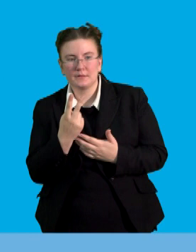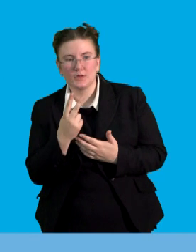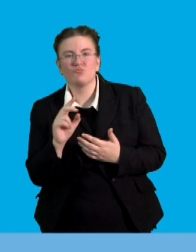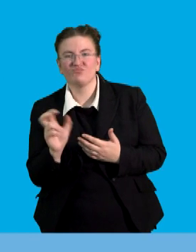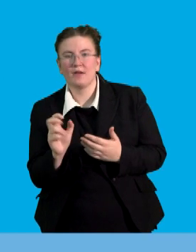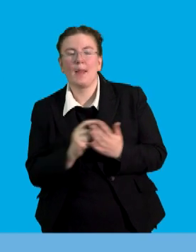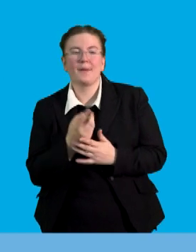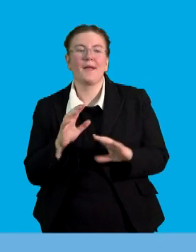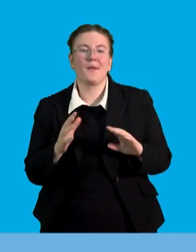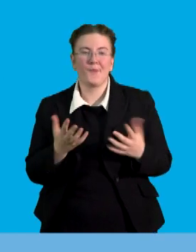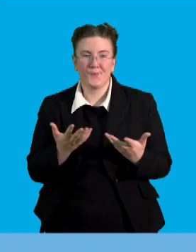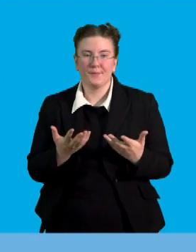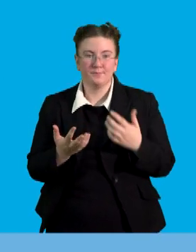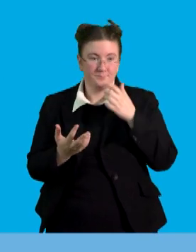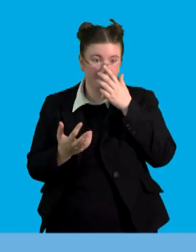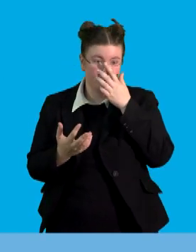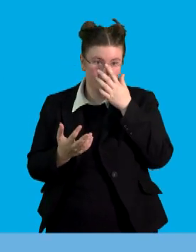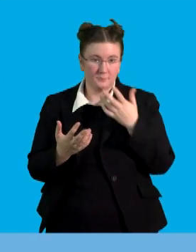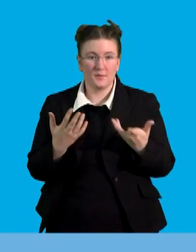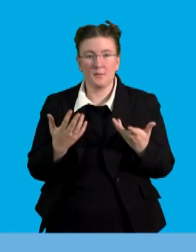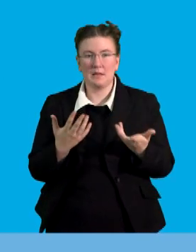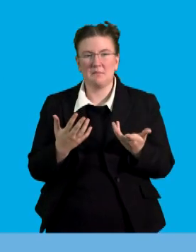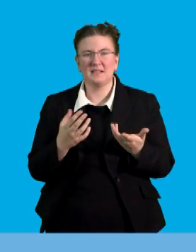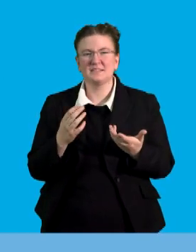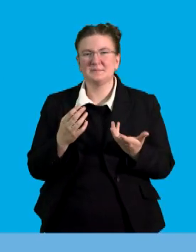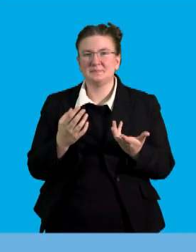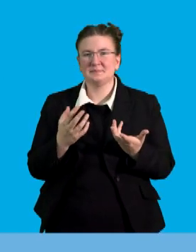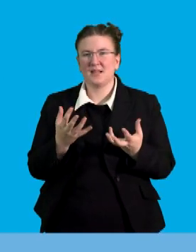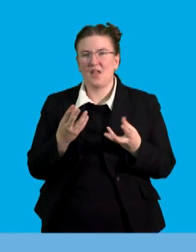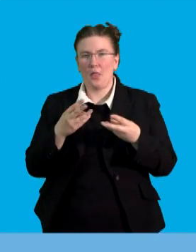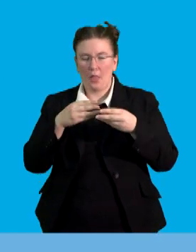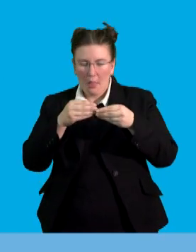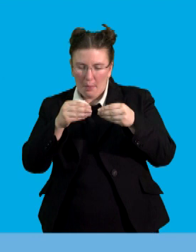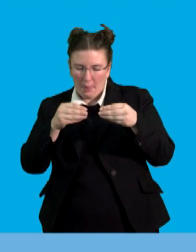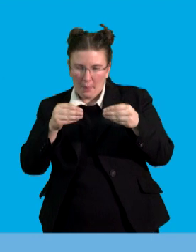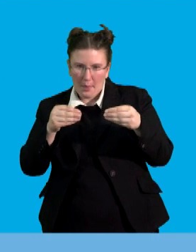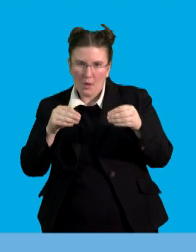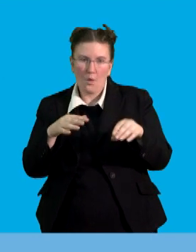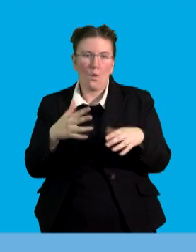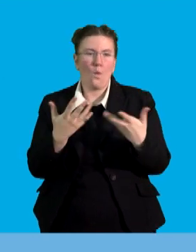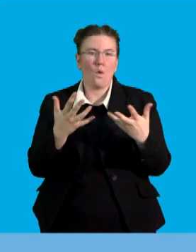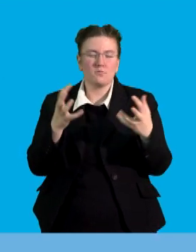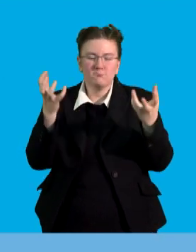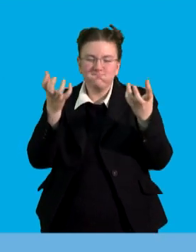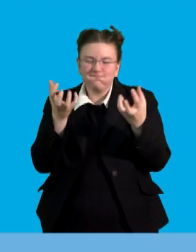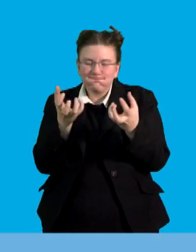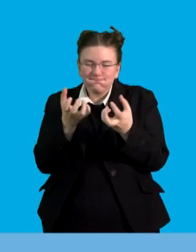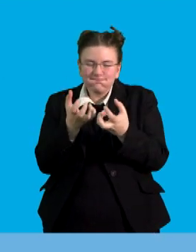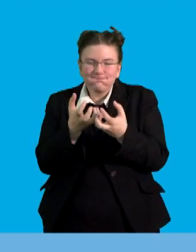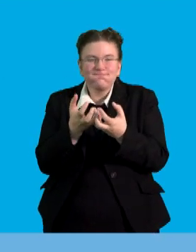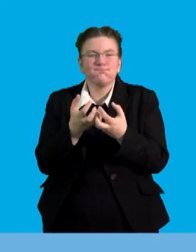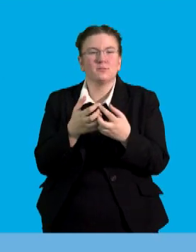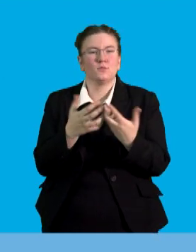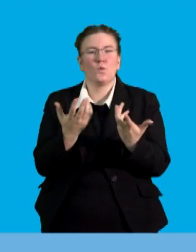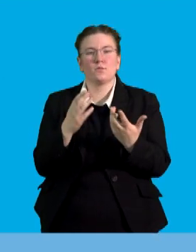taken place? When we can see a sludgy or a cloudy deposit or crystal forming. So as we can see